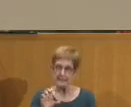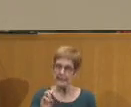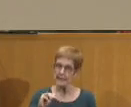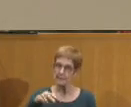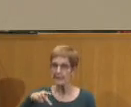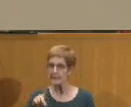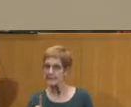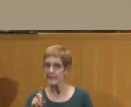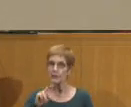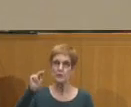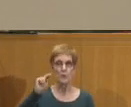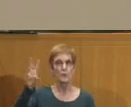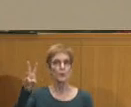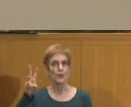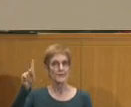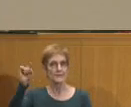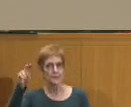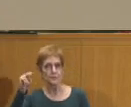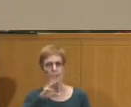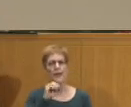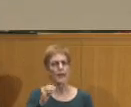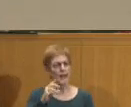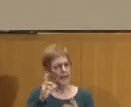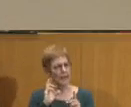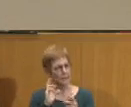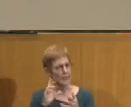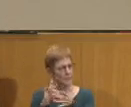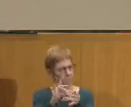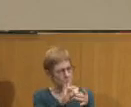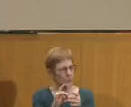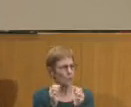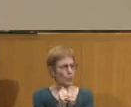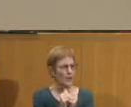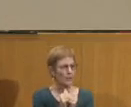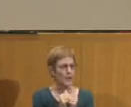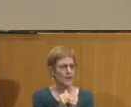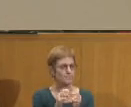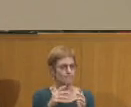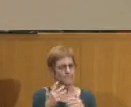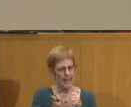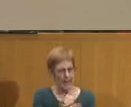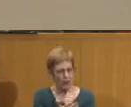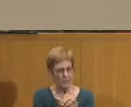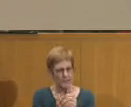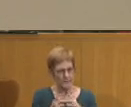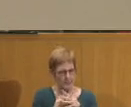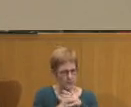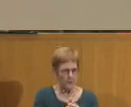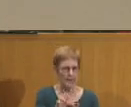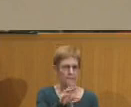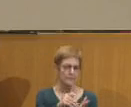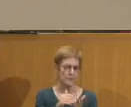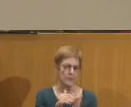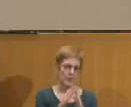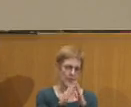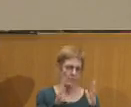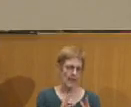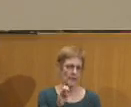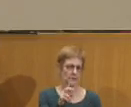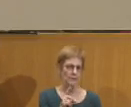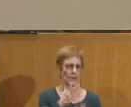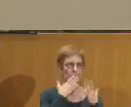as Lakeview, Reams, Beatties Ford, Sunset area. Our new partnership through economic development with the Urban Main Street program that's going to look to help